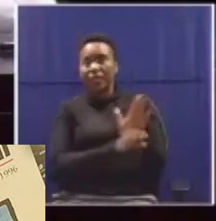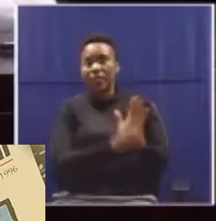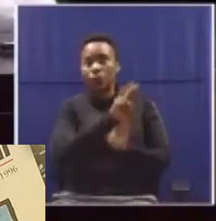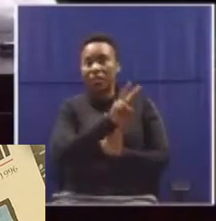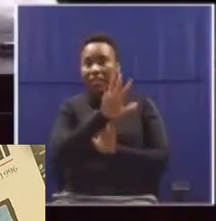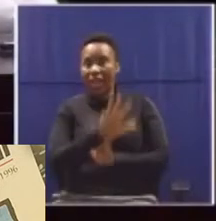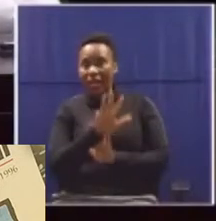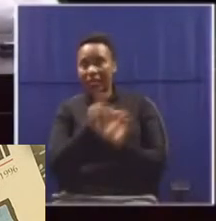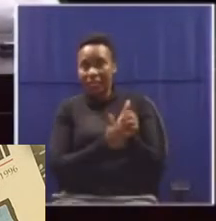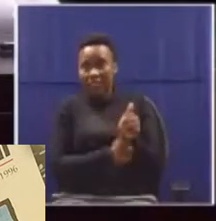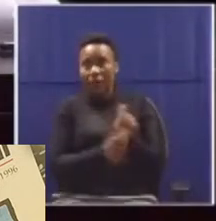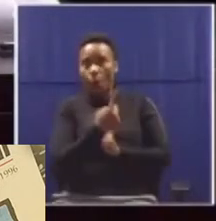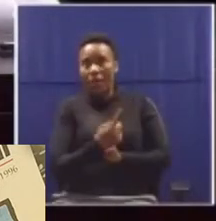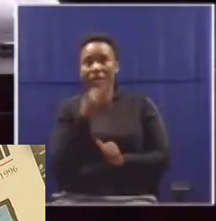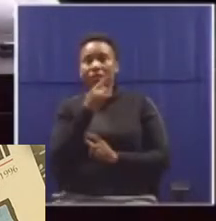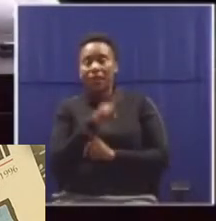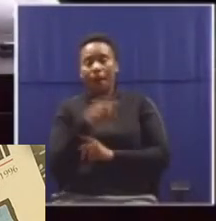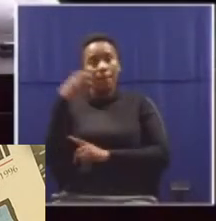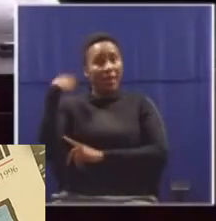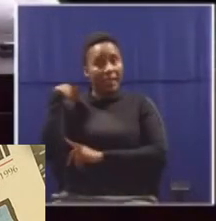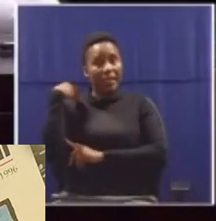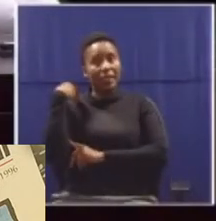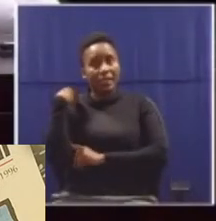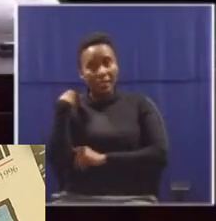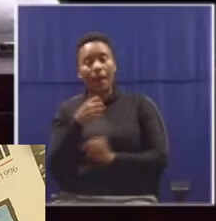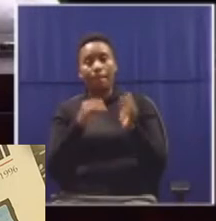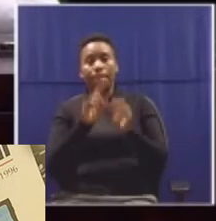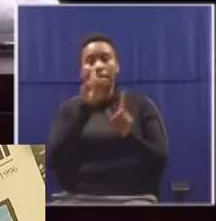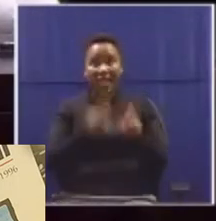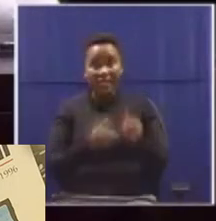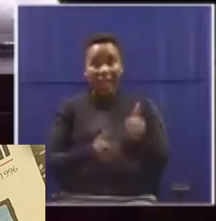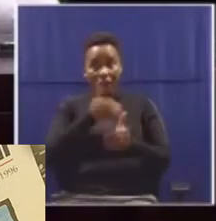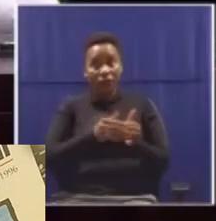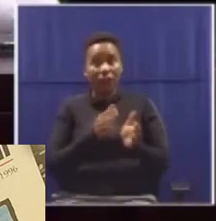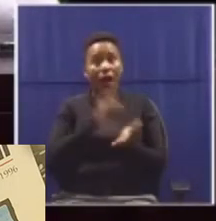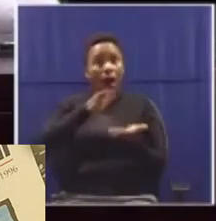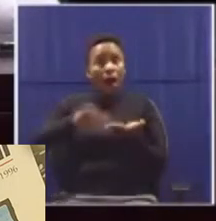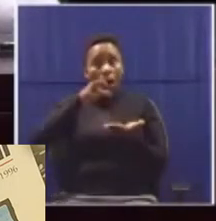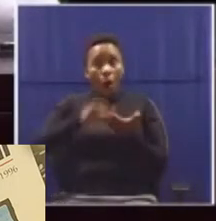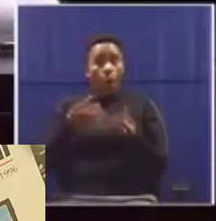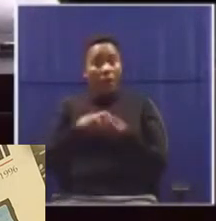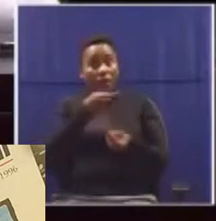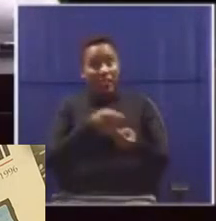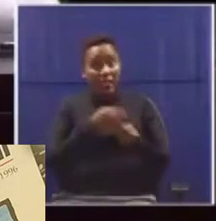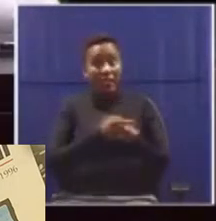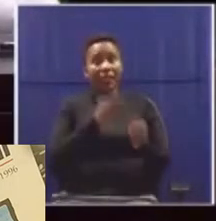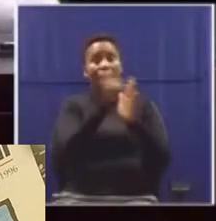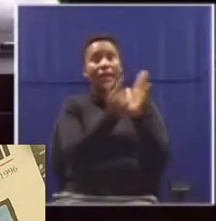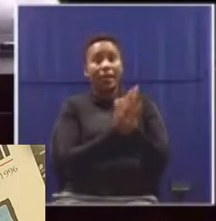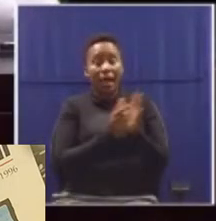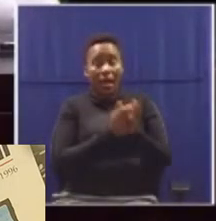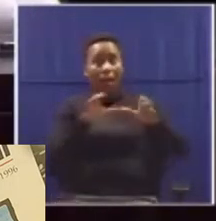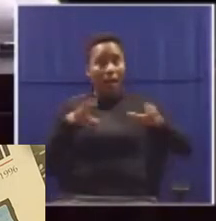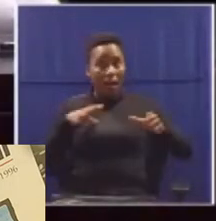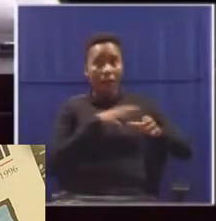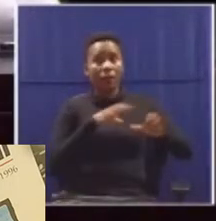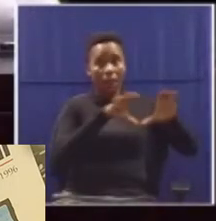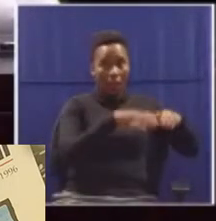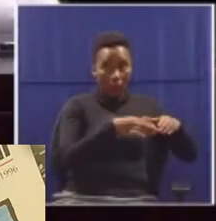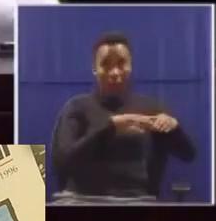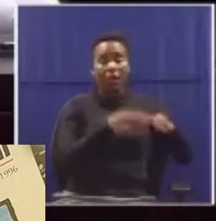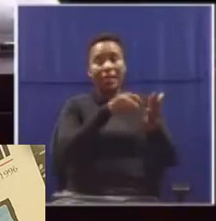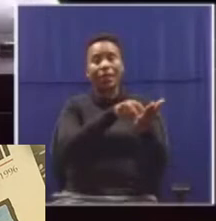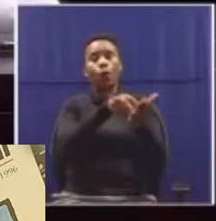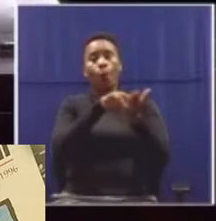of the earth provides that the minister must after consultation in the legal practice Council describe the requirements for community